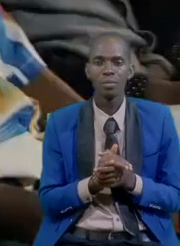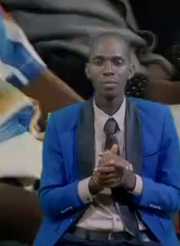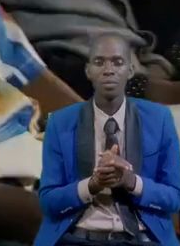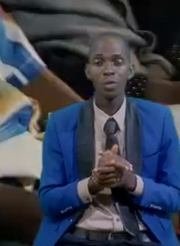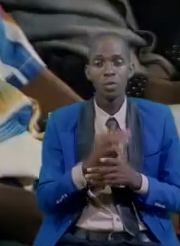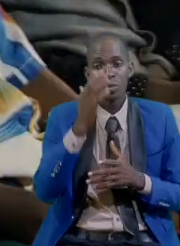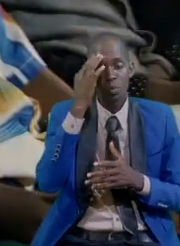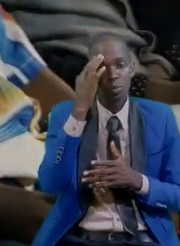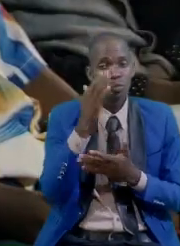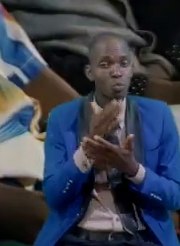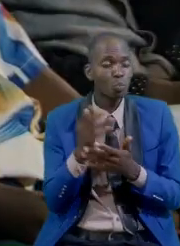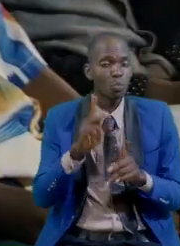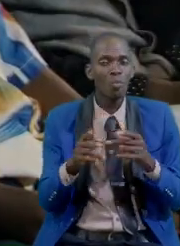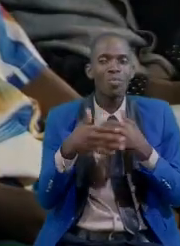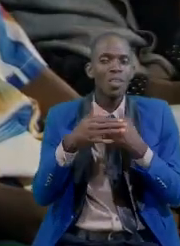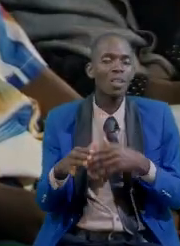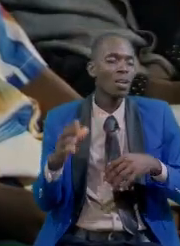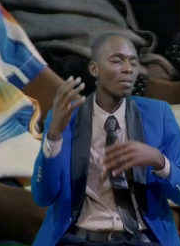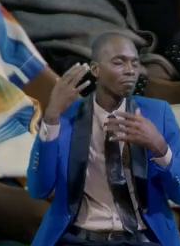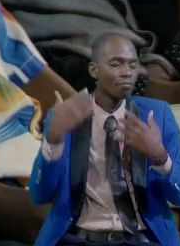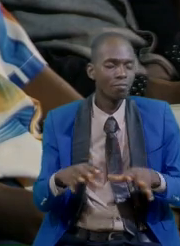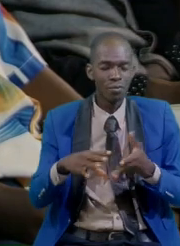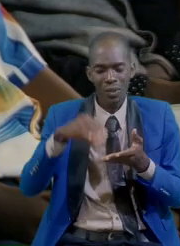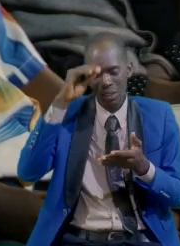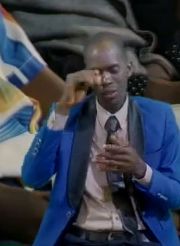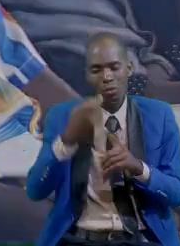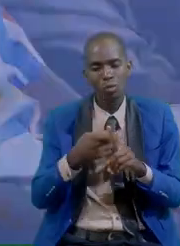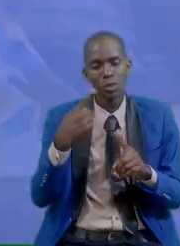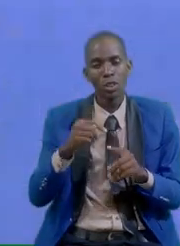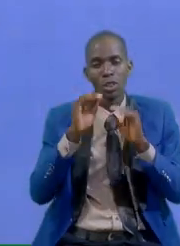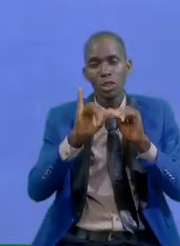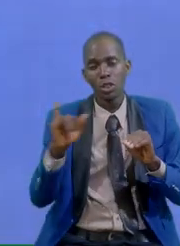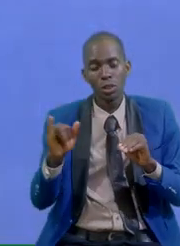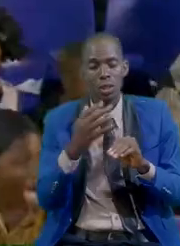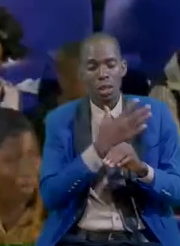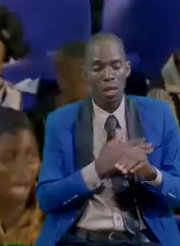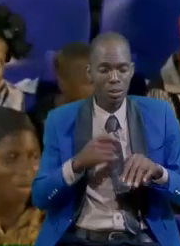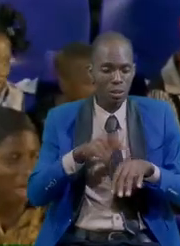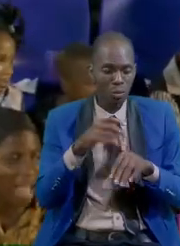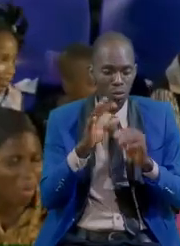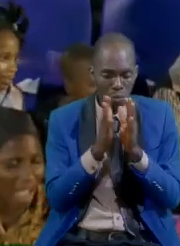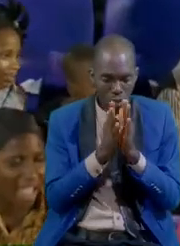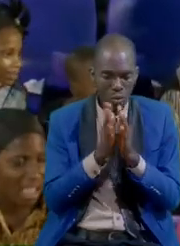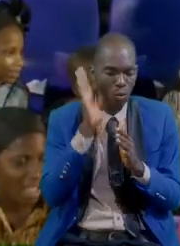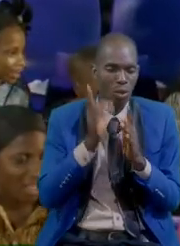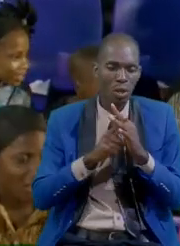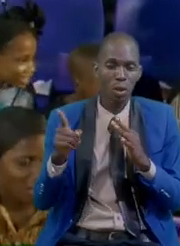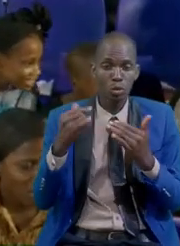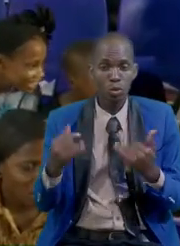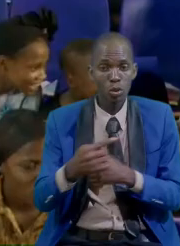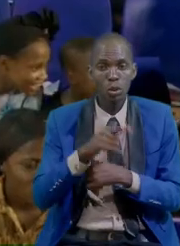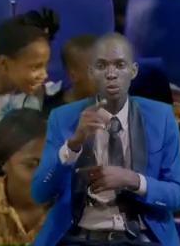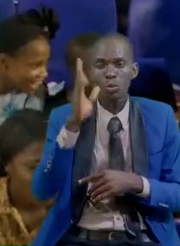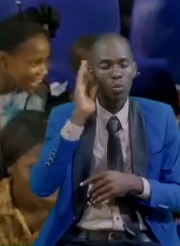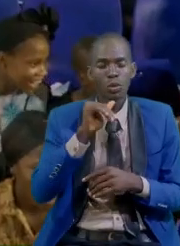people, after hearing the message before the prayer, they run away. Today, you will not run away. Because we're going